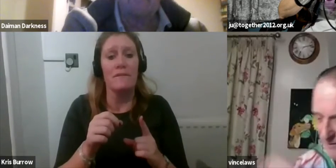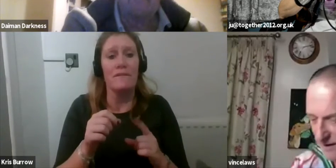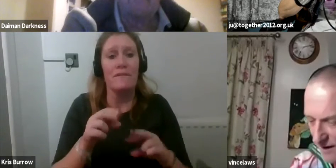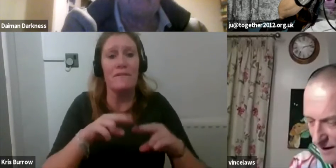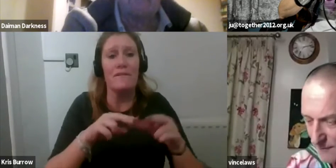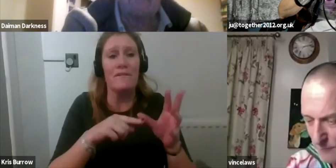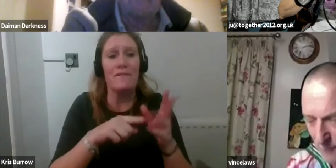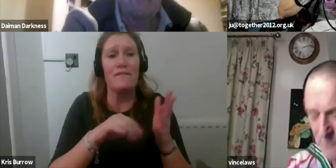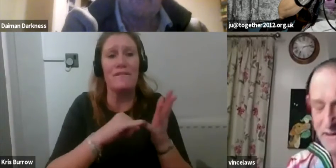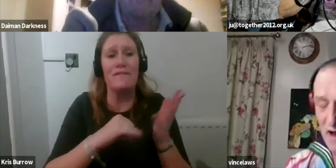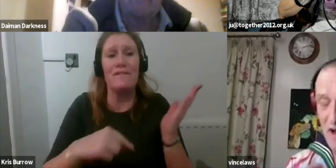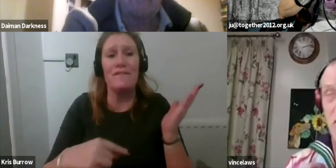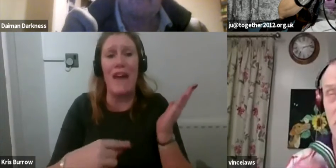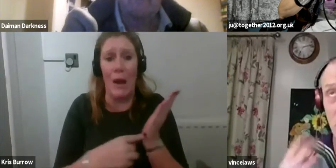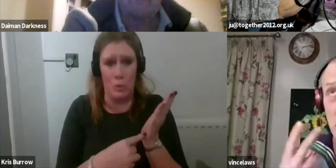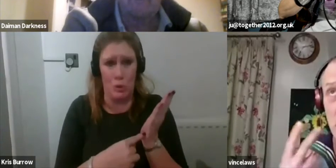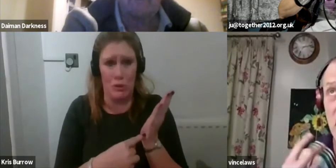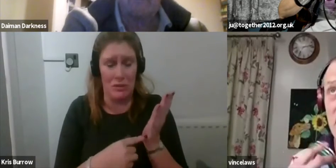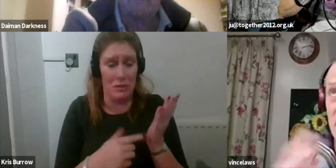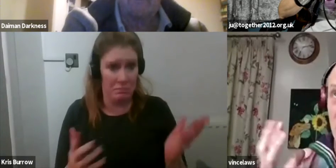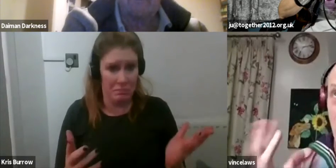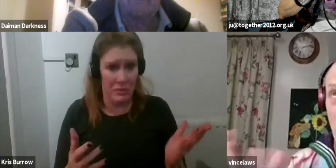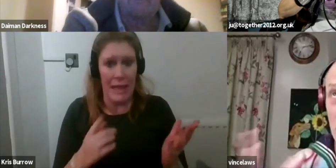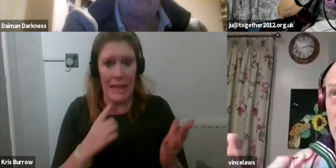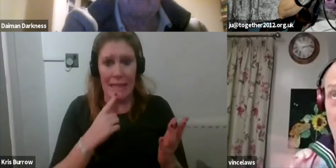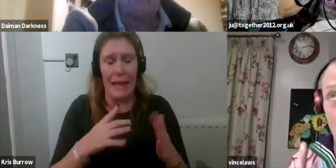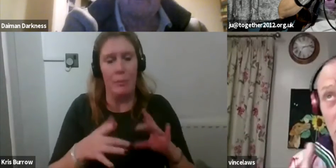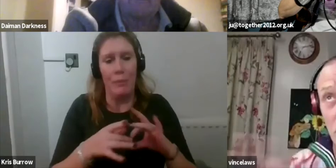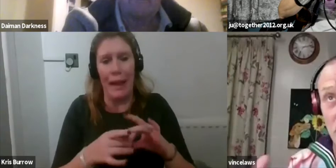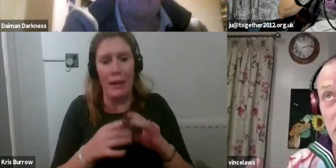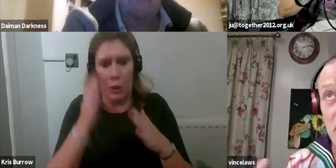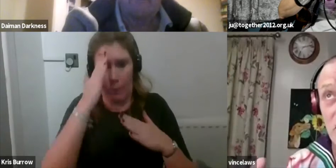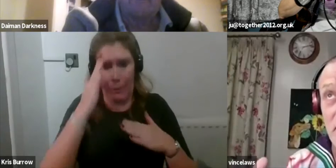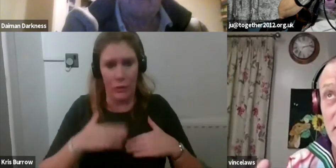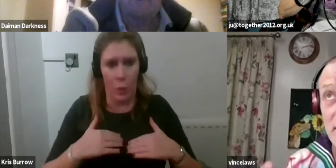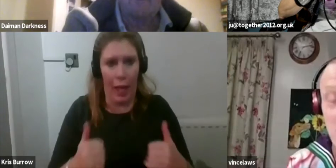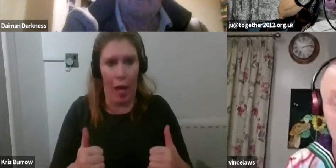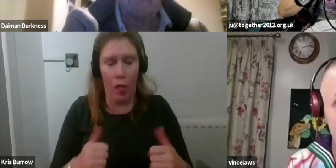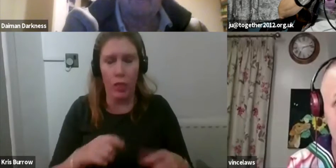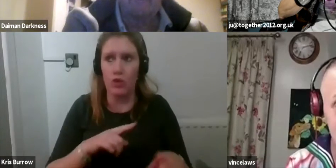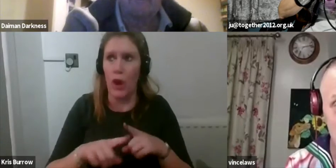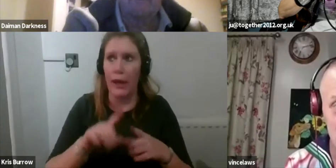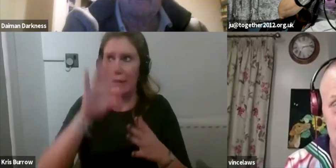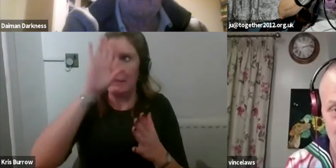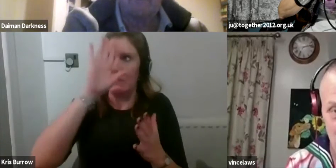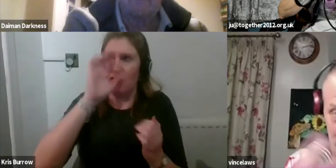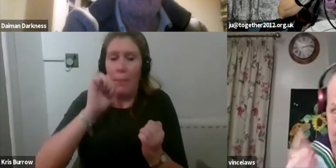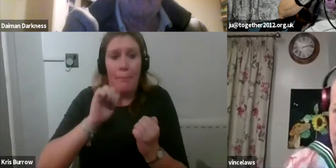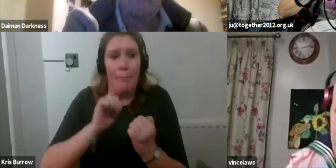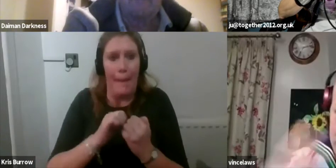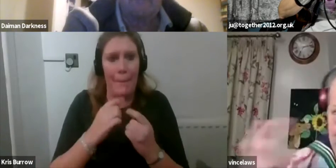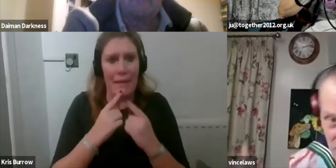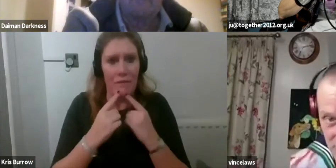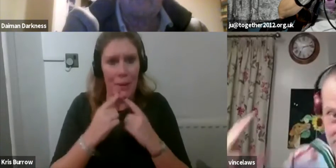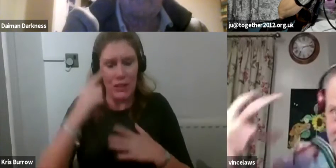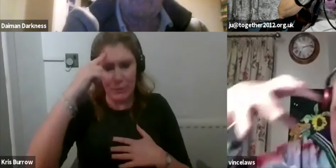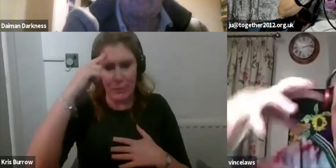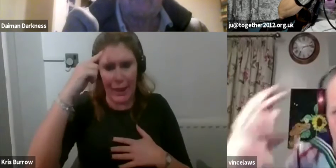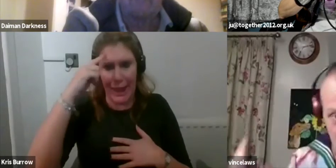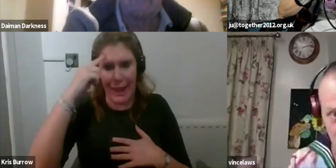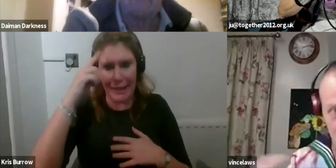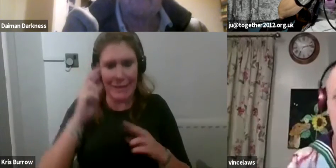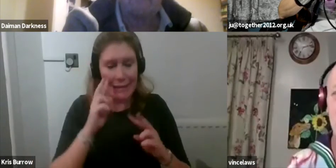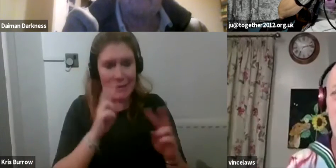health problems. For me, it's like holding a whole load of information in my head at one time and being able to sort of see the